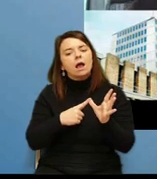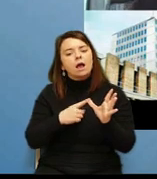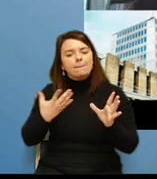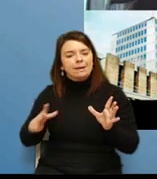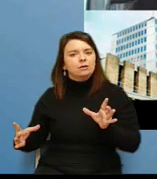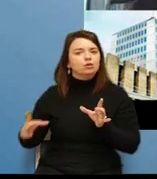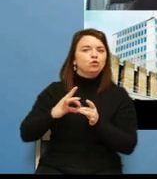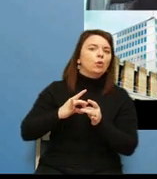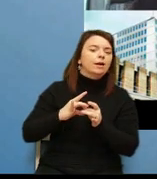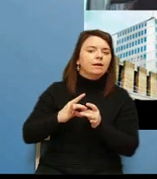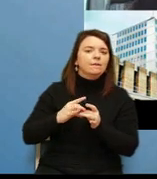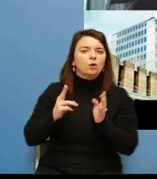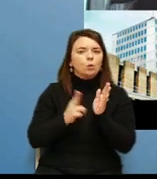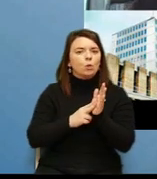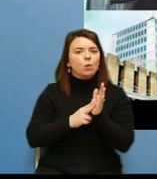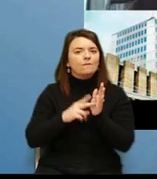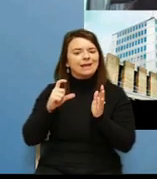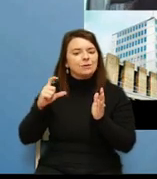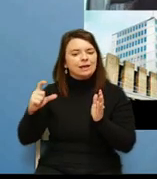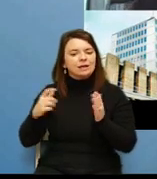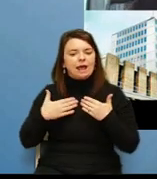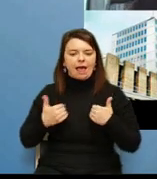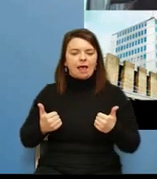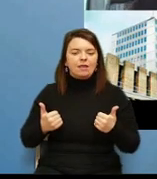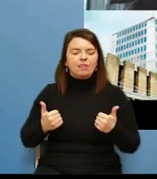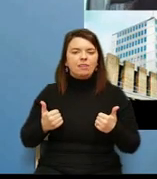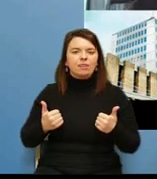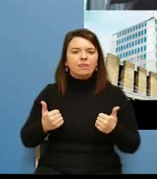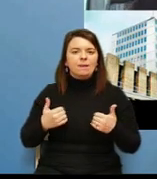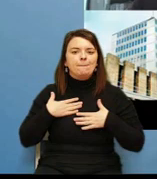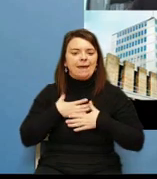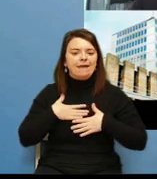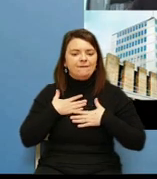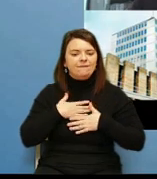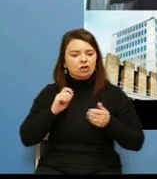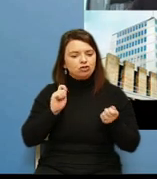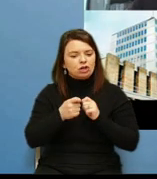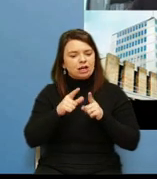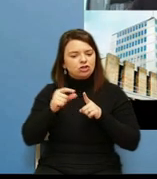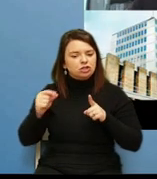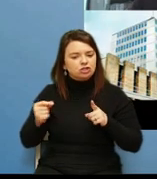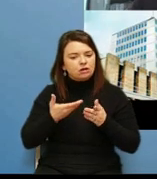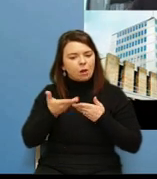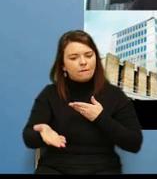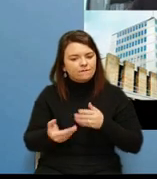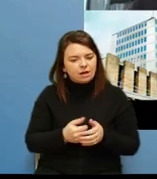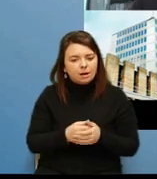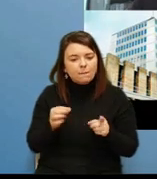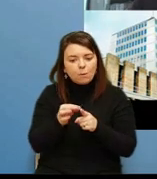think Molly has joined for the Norfolk County Council Healthy Behaviour Change digital